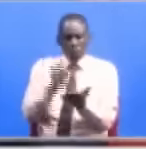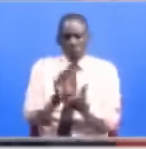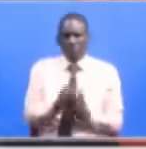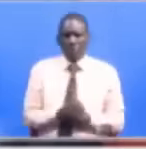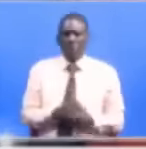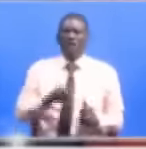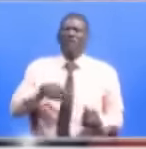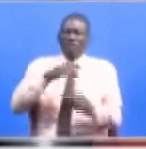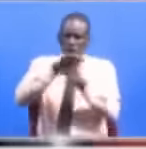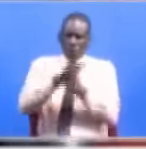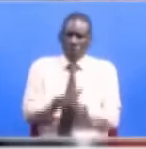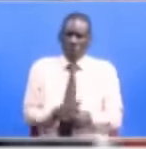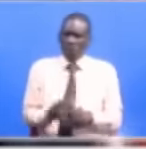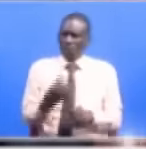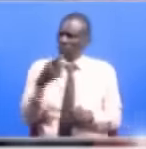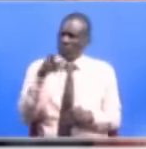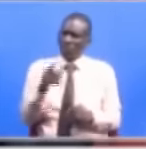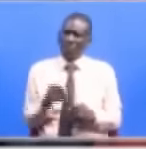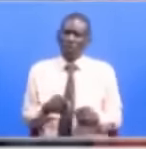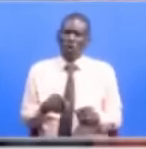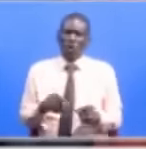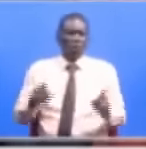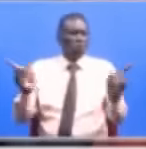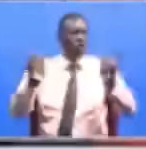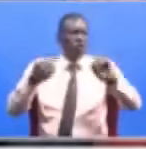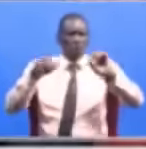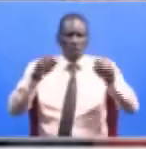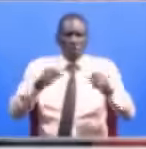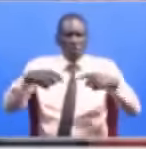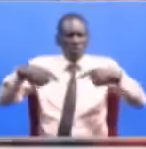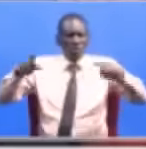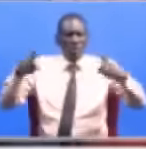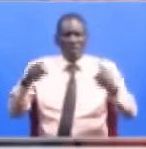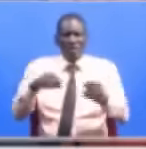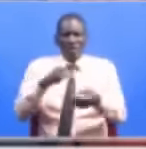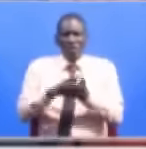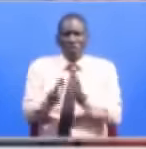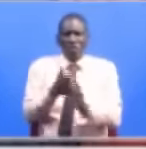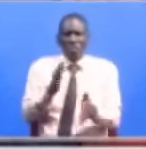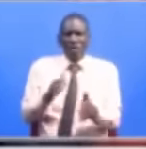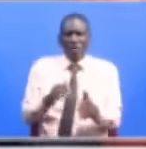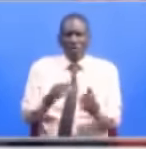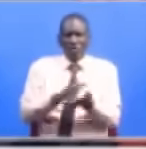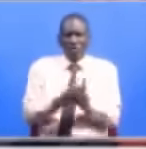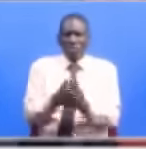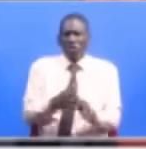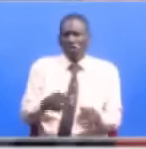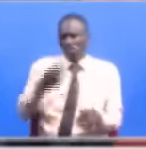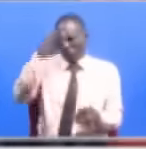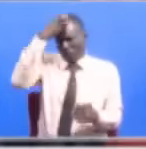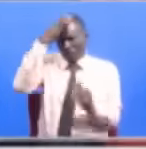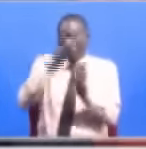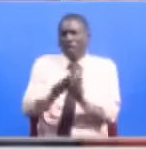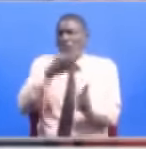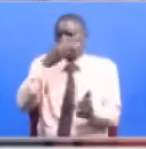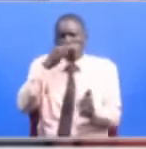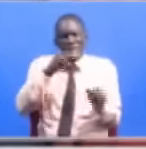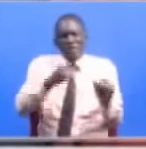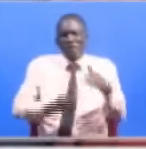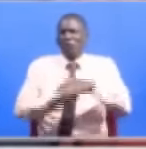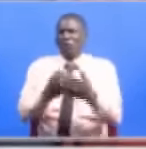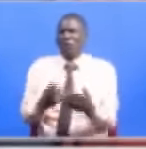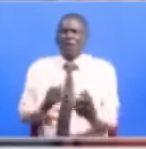when you look at his game plan, he would not have met this without the so-called earthquake and Weta and Musalia moving. So he was